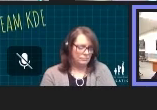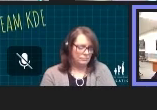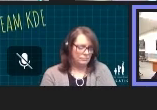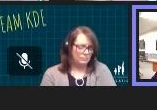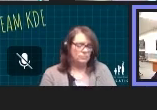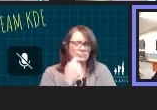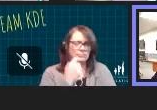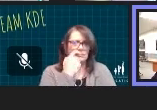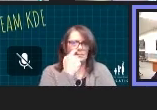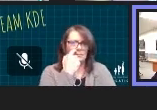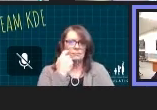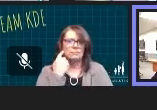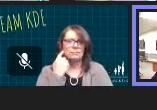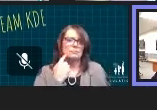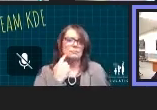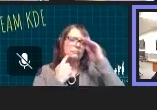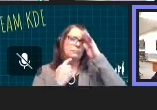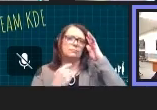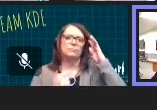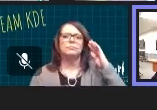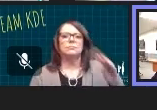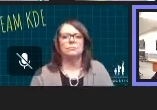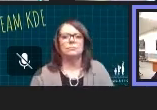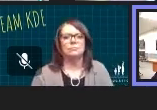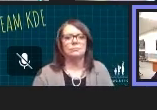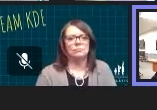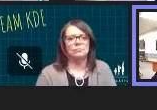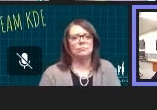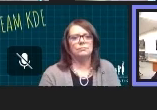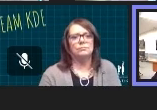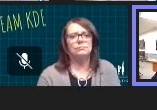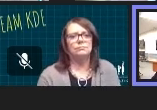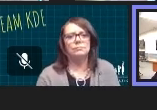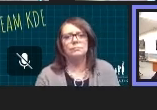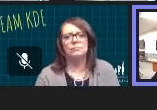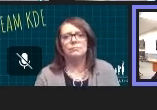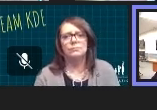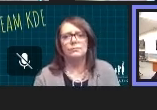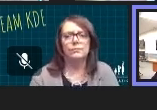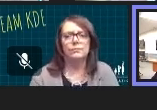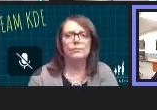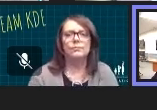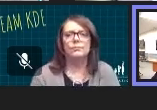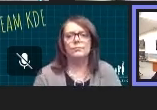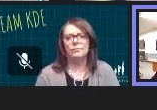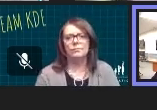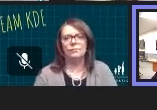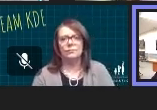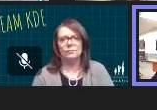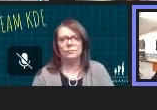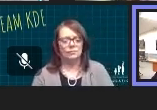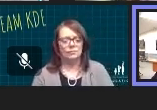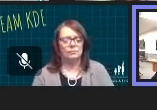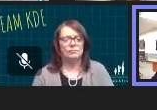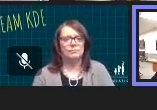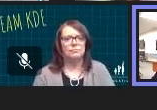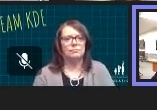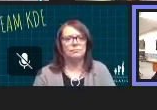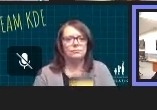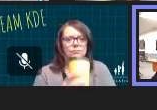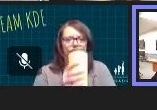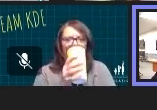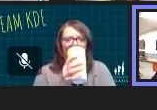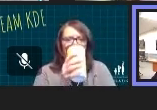page here. It just gives you the overall performance rating here. It goes into this information. If you want more information, you really have to go into this